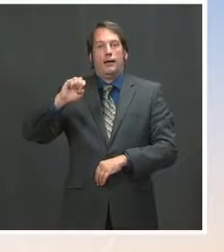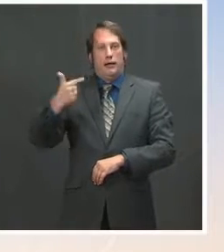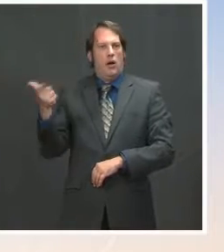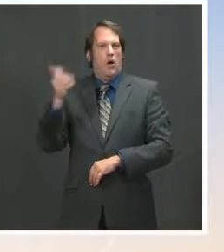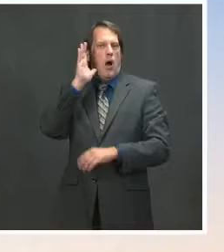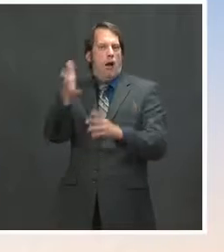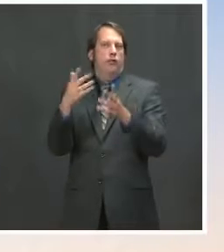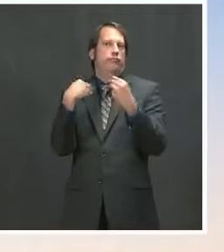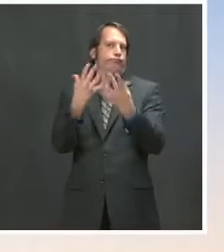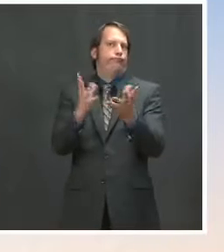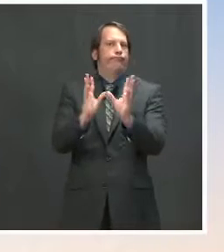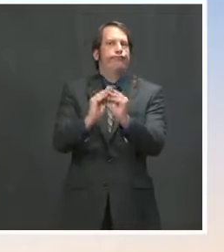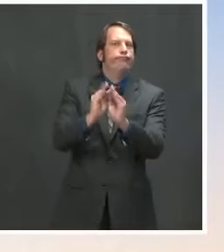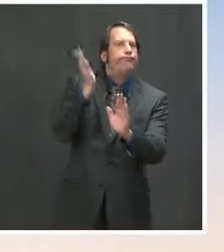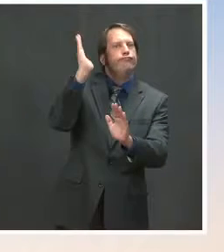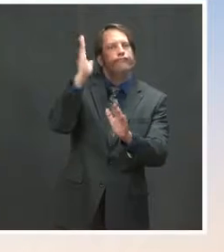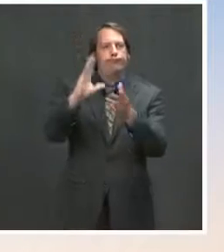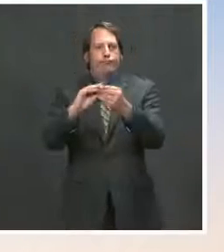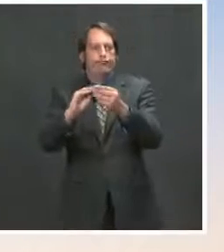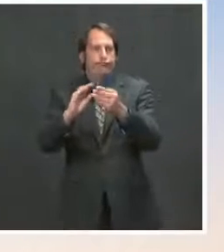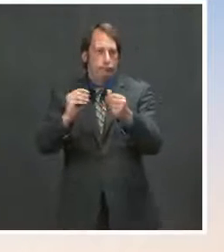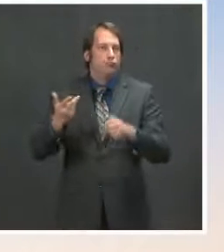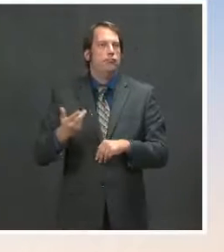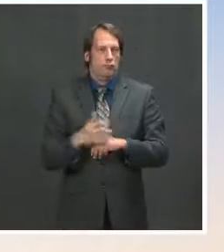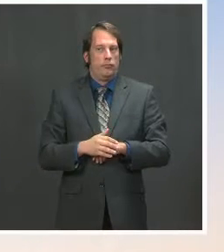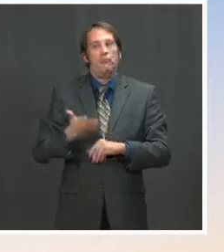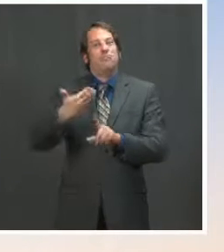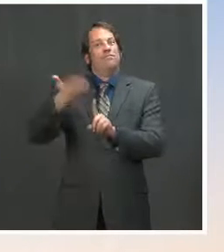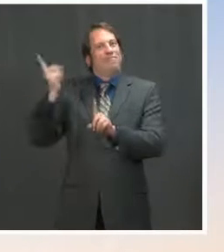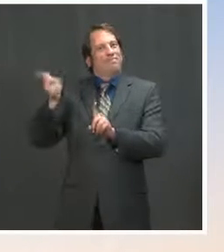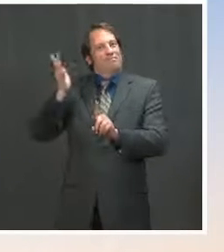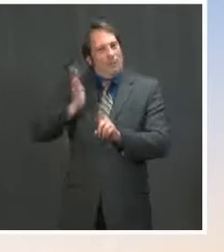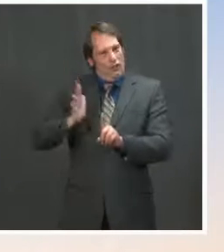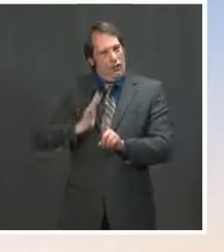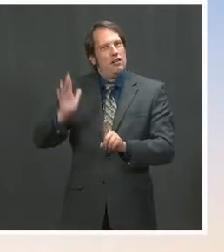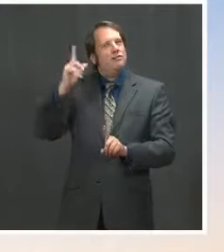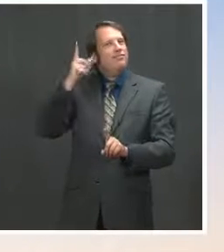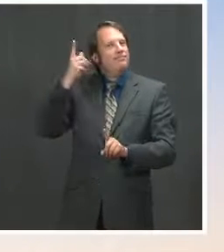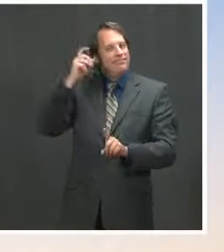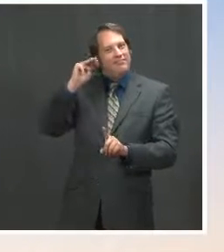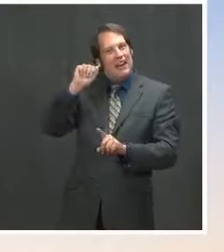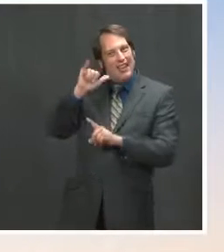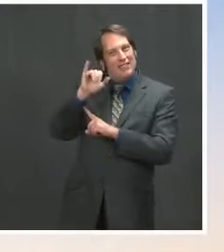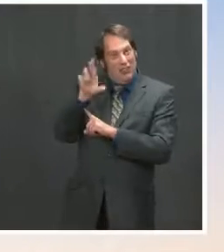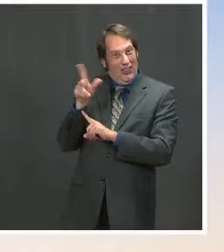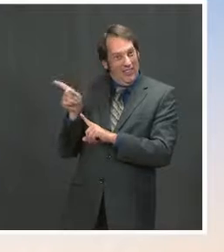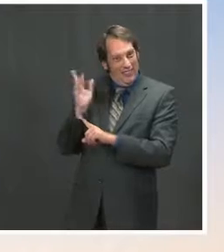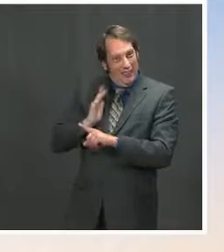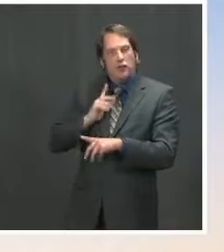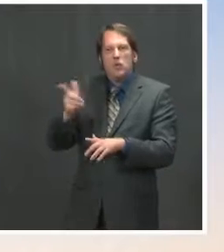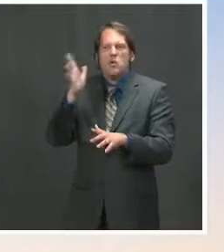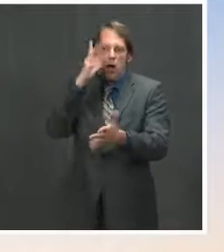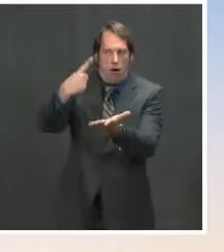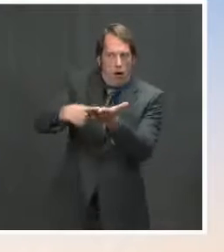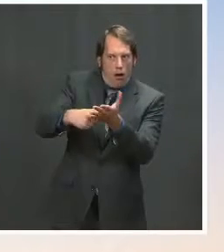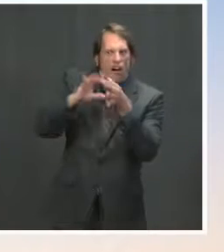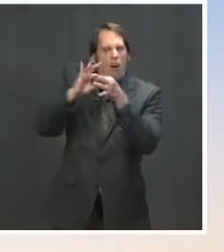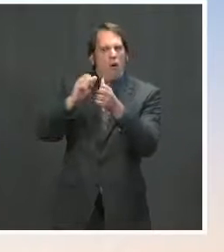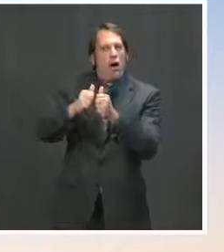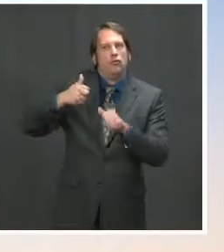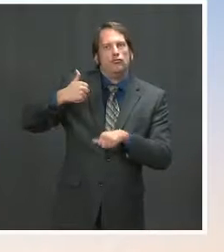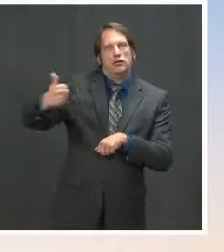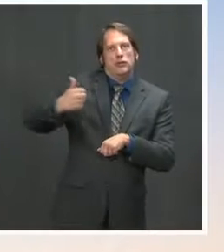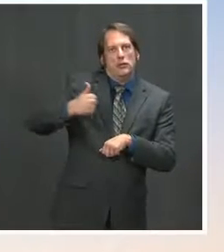former mayors and governors. There are, of course, more former mayors and governors than just this group. We will likely welcome them in the future as well, but